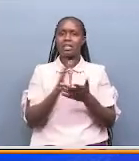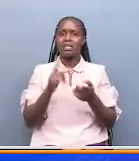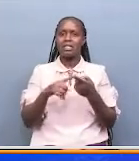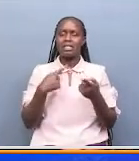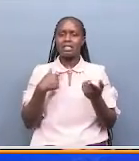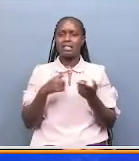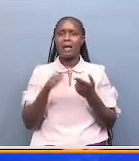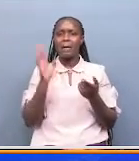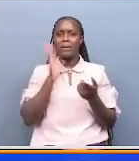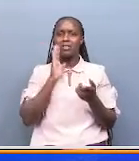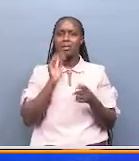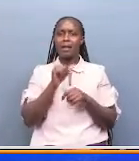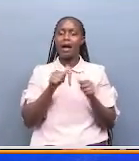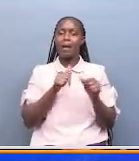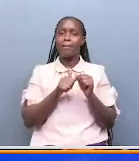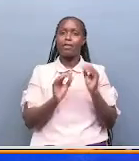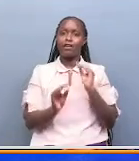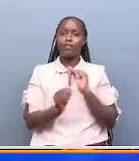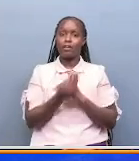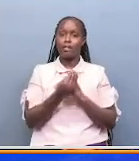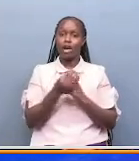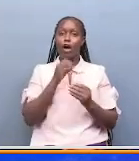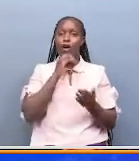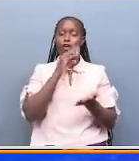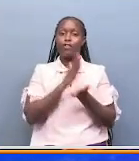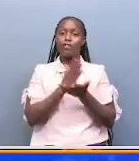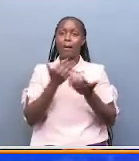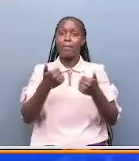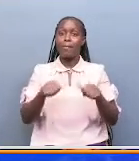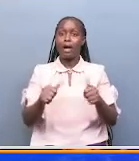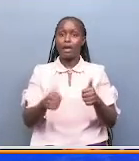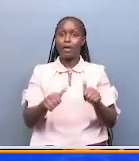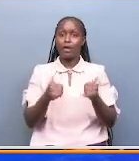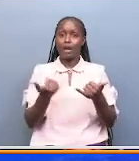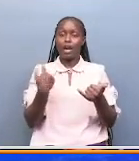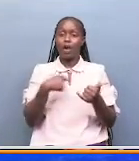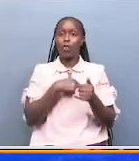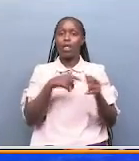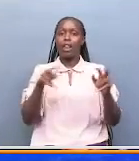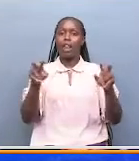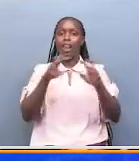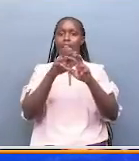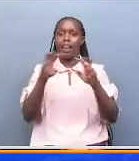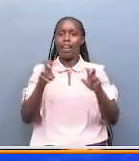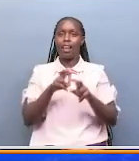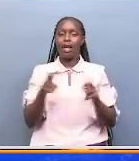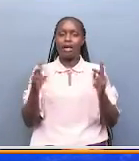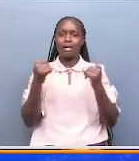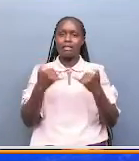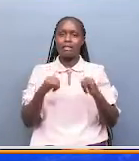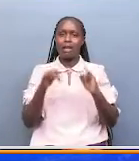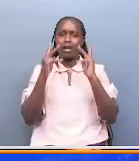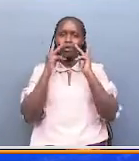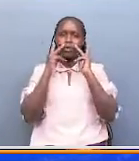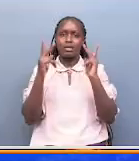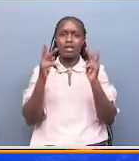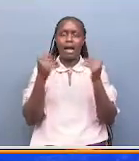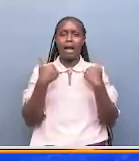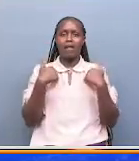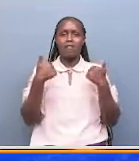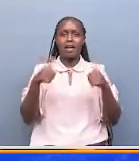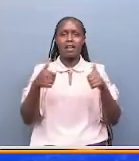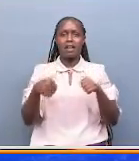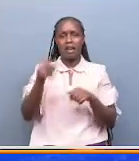bribery, but are still unconfirmed. And we are on the lookout, just trying to see if there's any